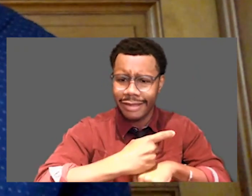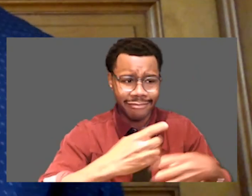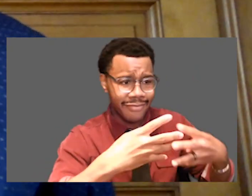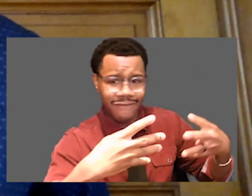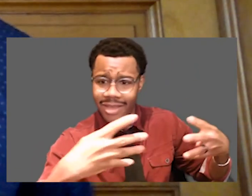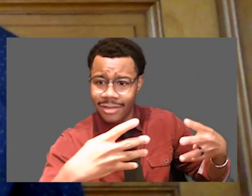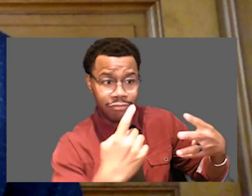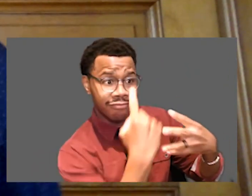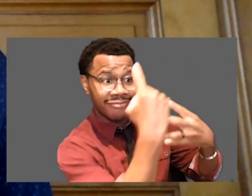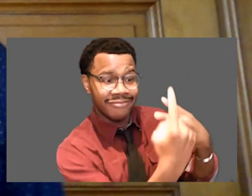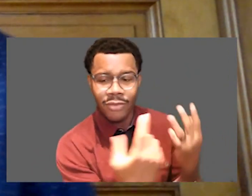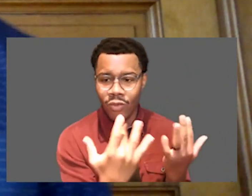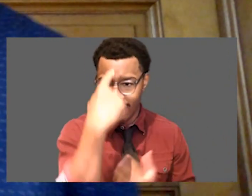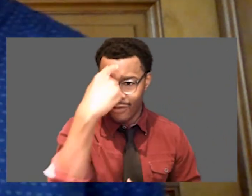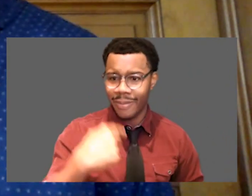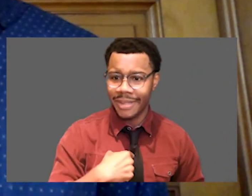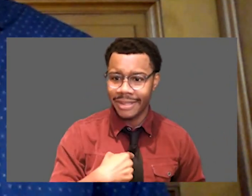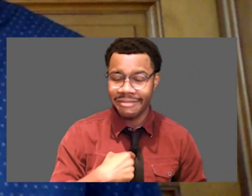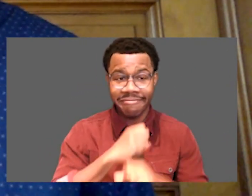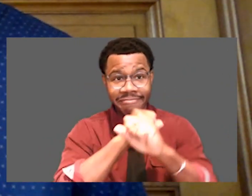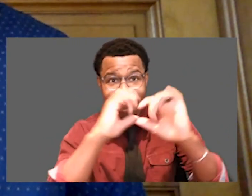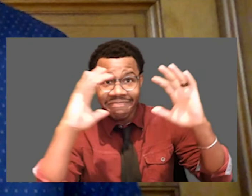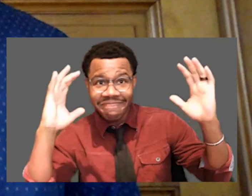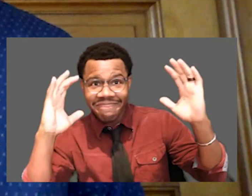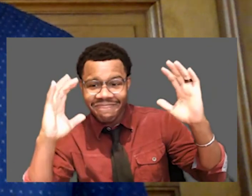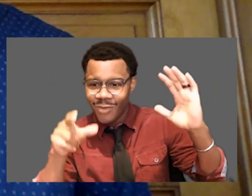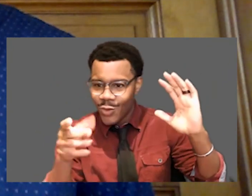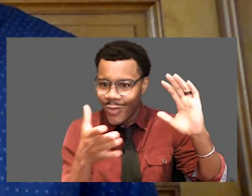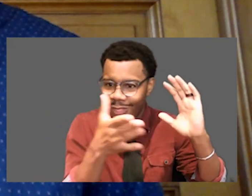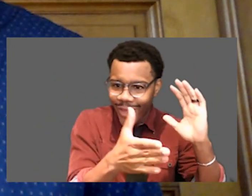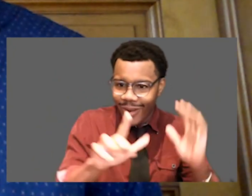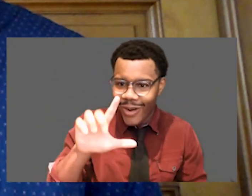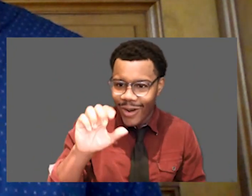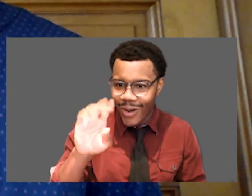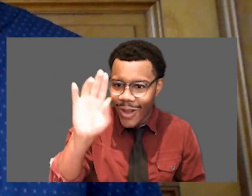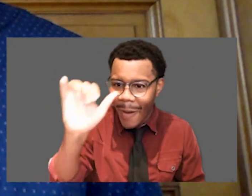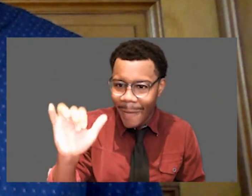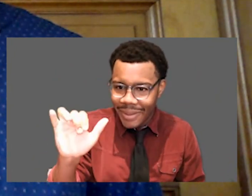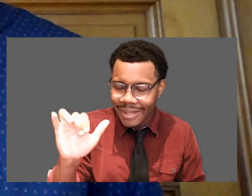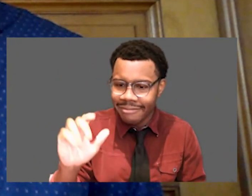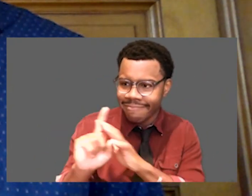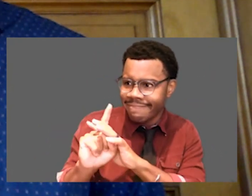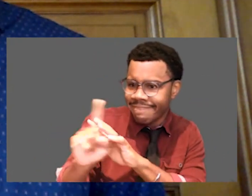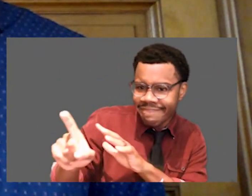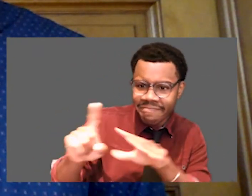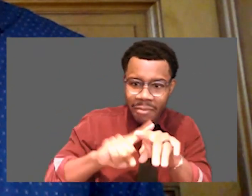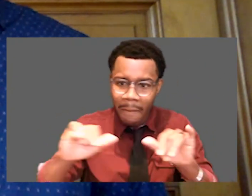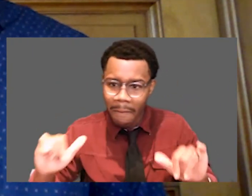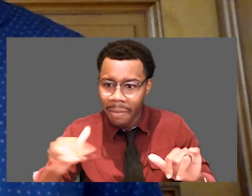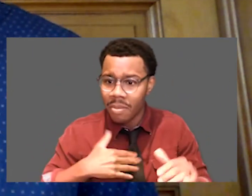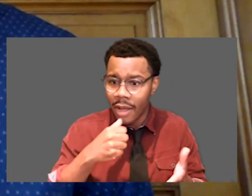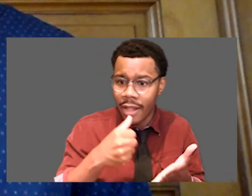released. Here is where I pretend the lobby has you. Here is where an exit is simultaneous and my letters